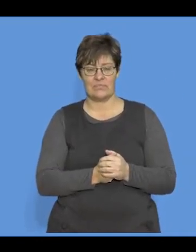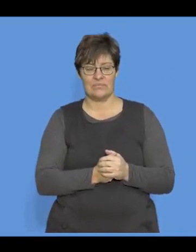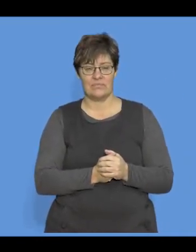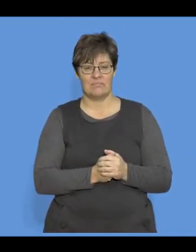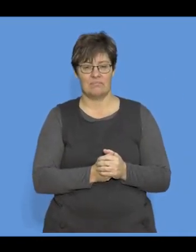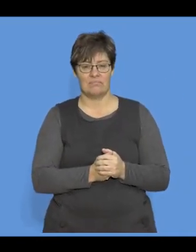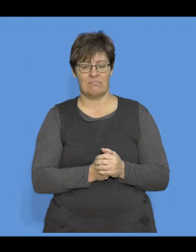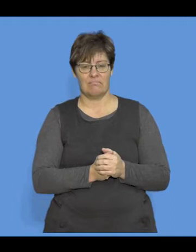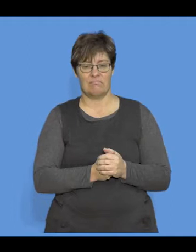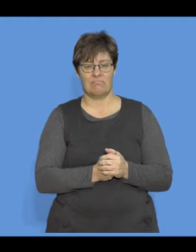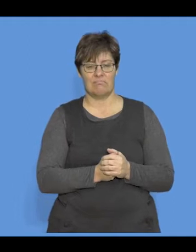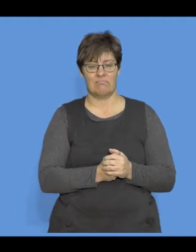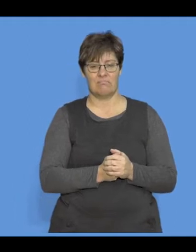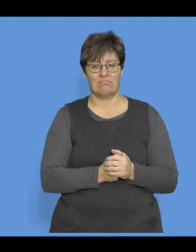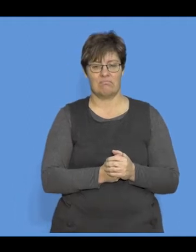In terms of